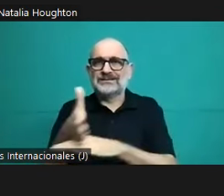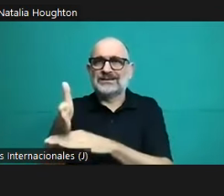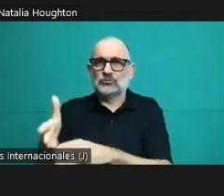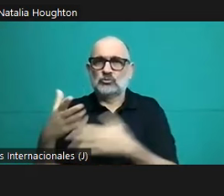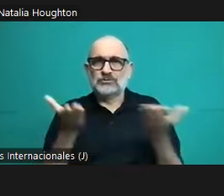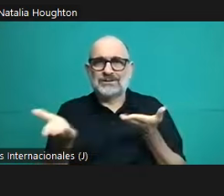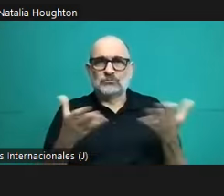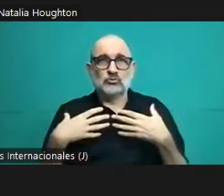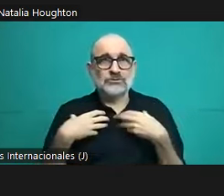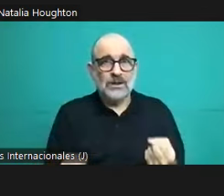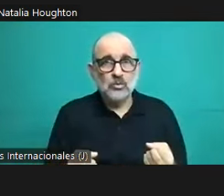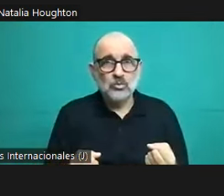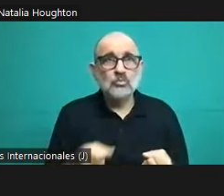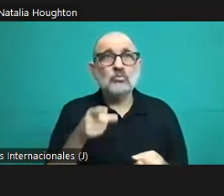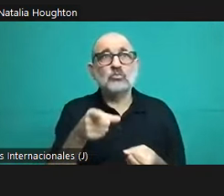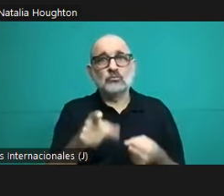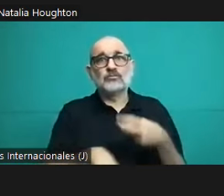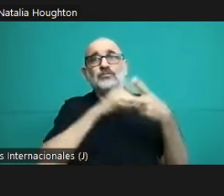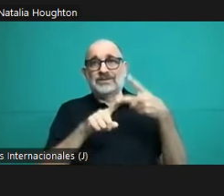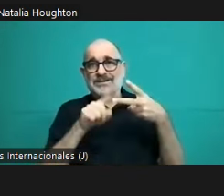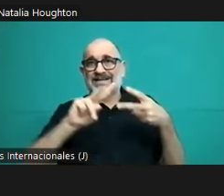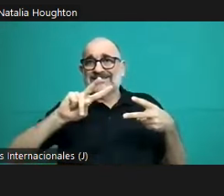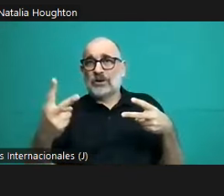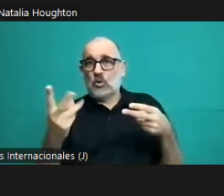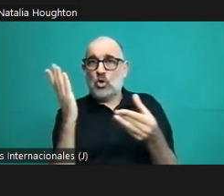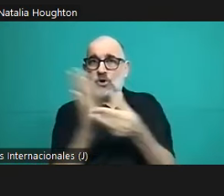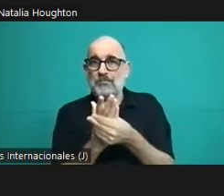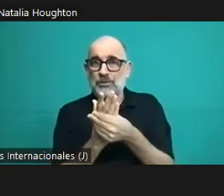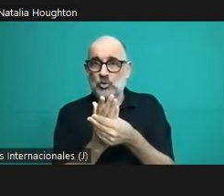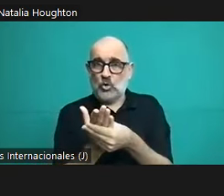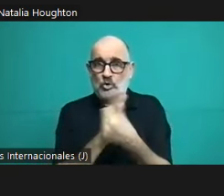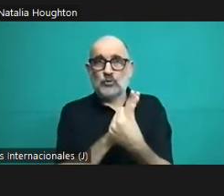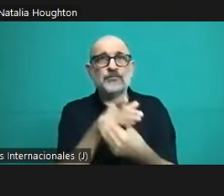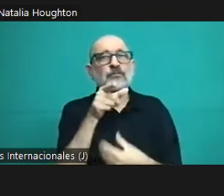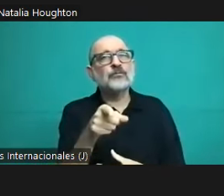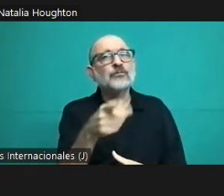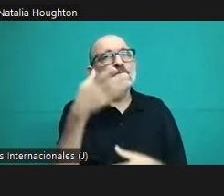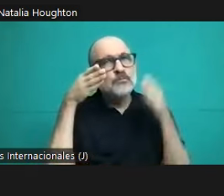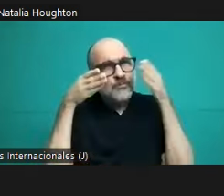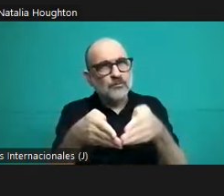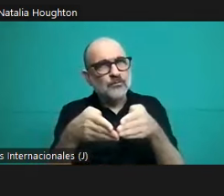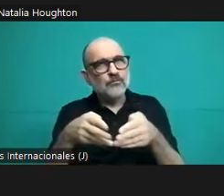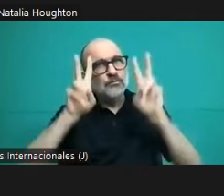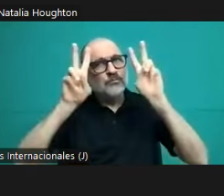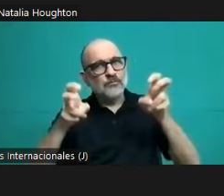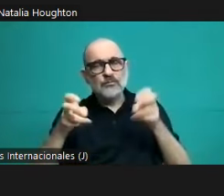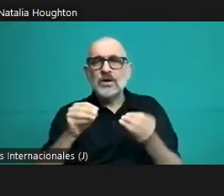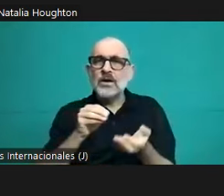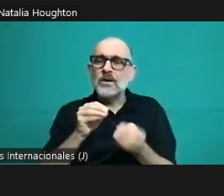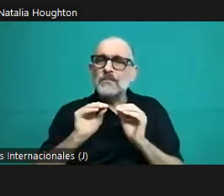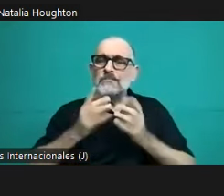is also a second chapter more centered on methodologies or methods of these exercises. And